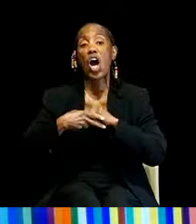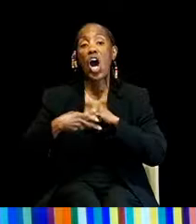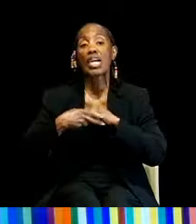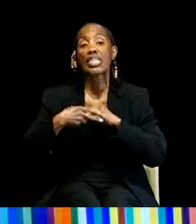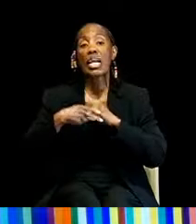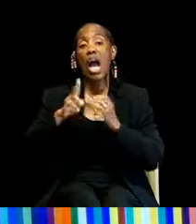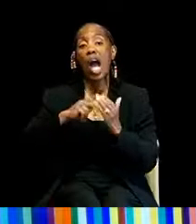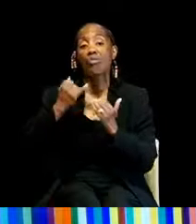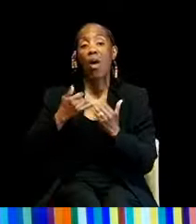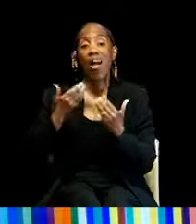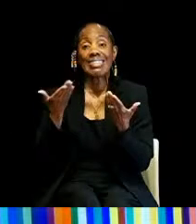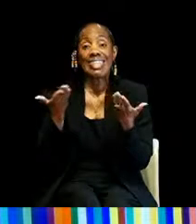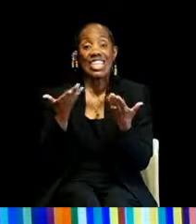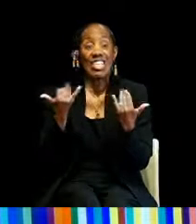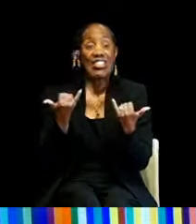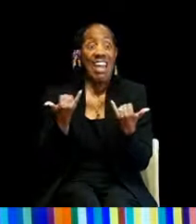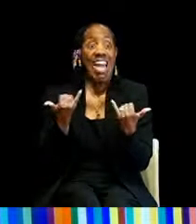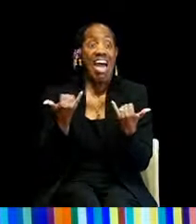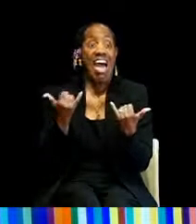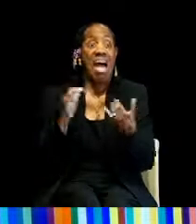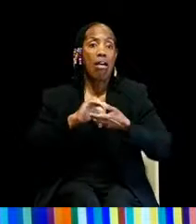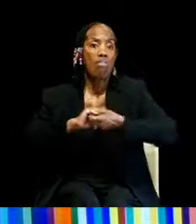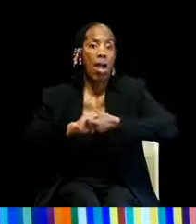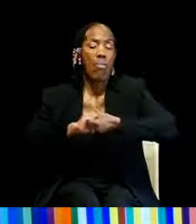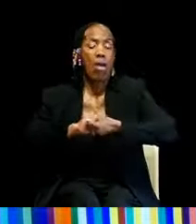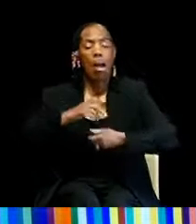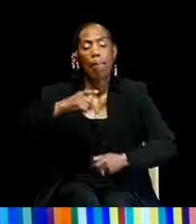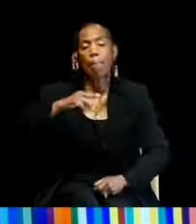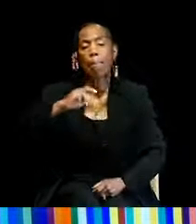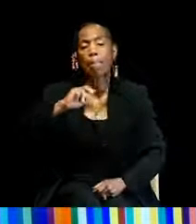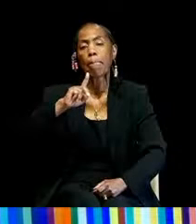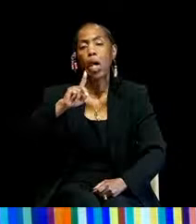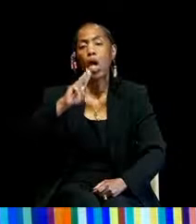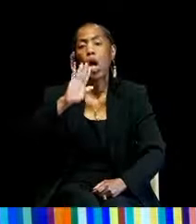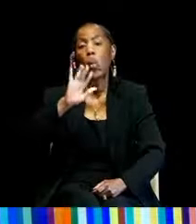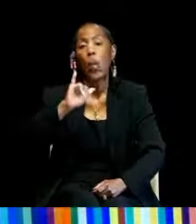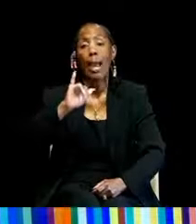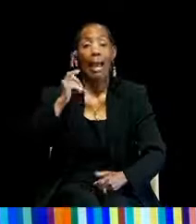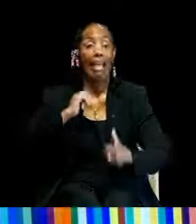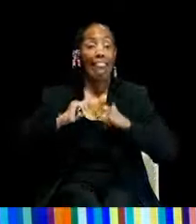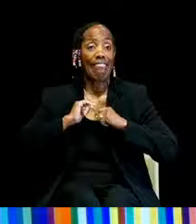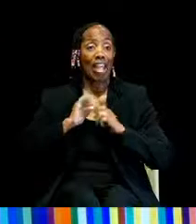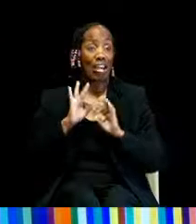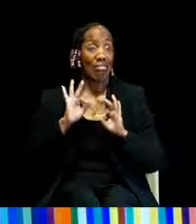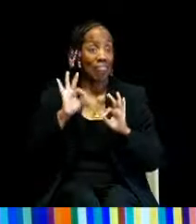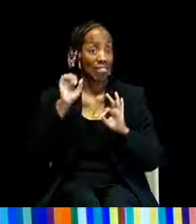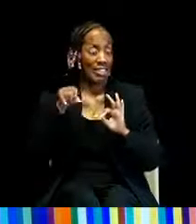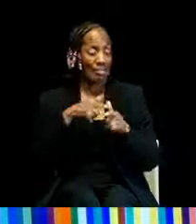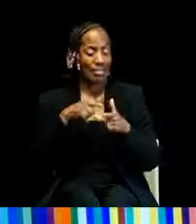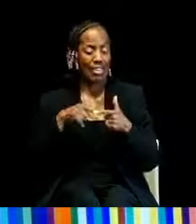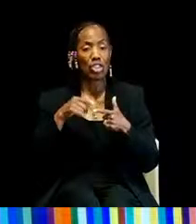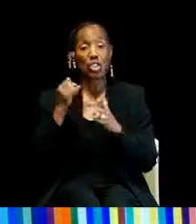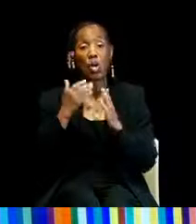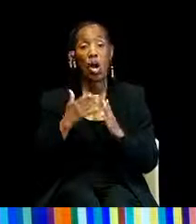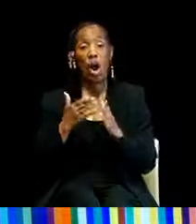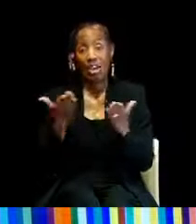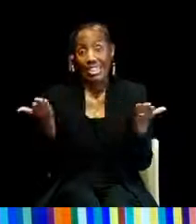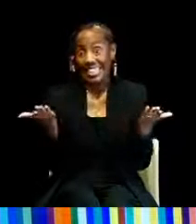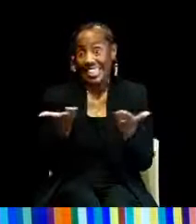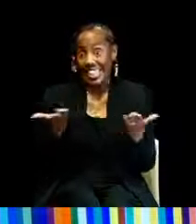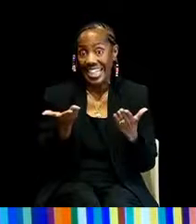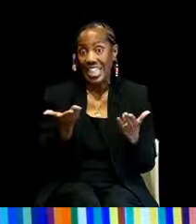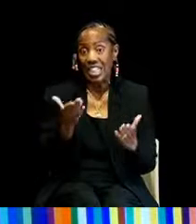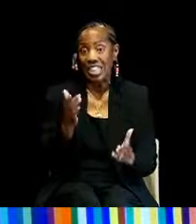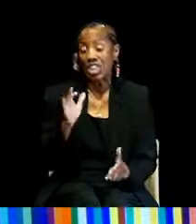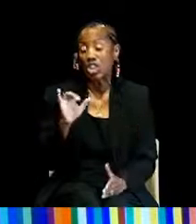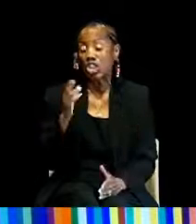going on here at the library in the partnership with the Parkway Theater. Yes. And the two artists in residence,